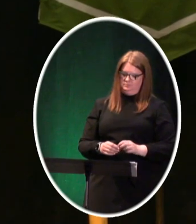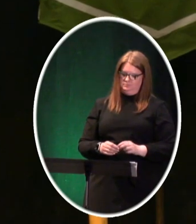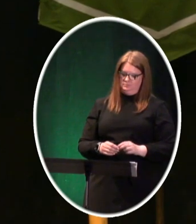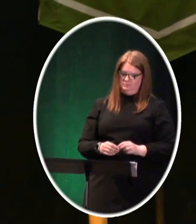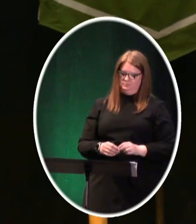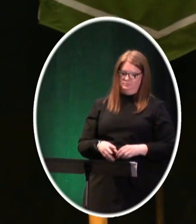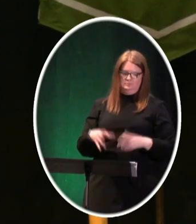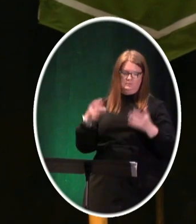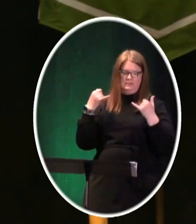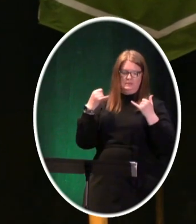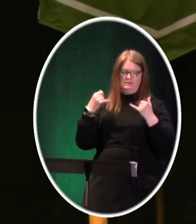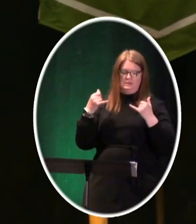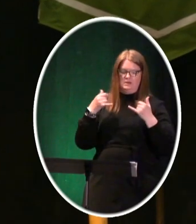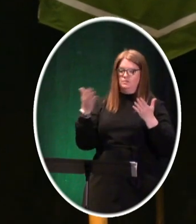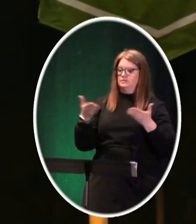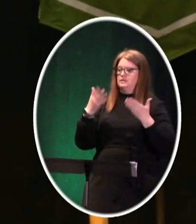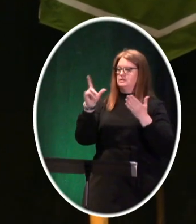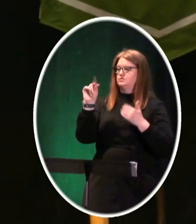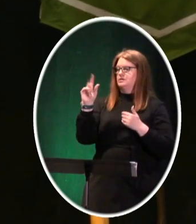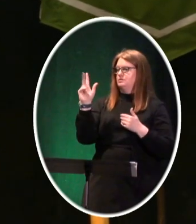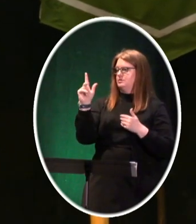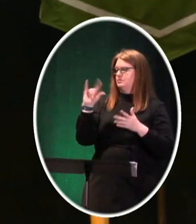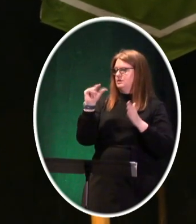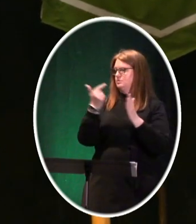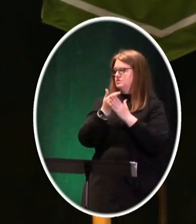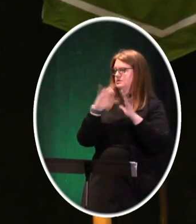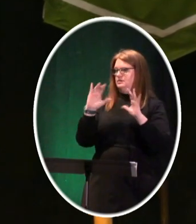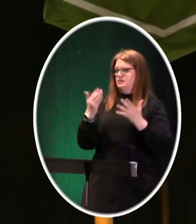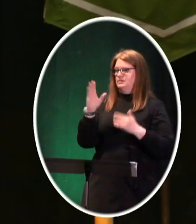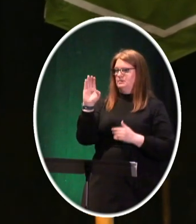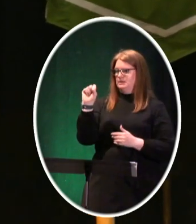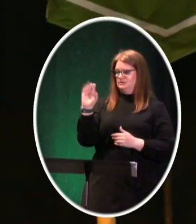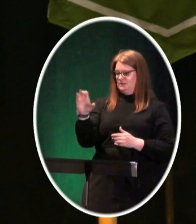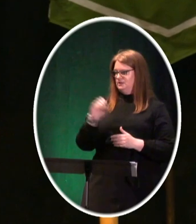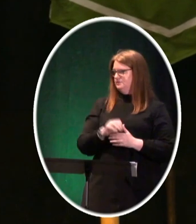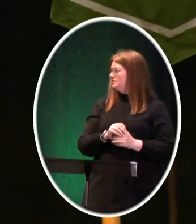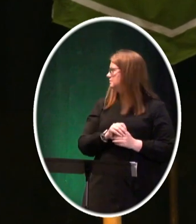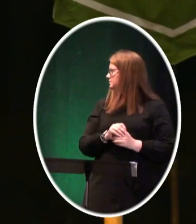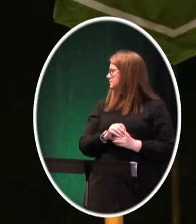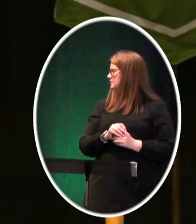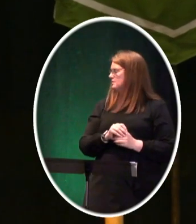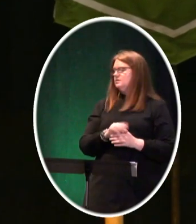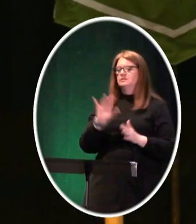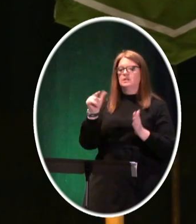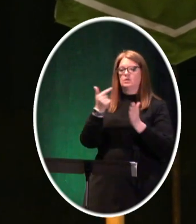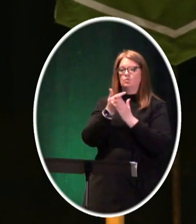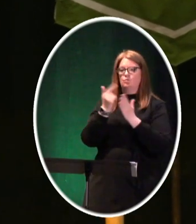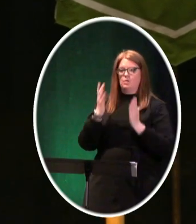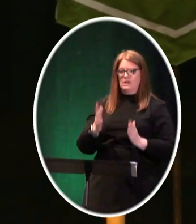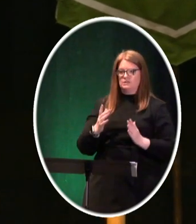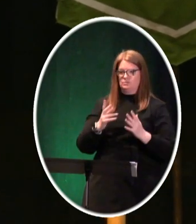We will now present the 2023 graduating class of Bismarck State College. The graduates will approach the stage and receive